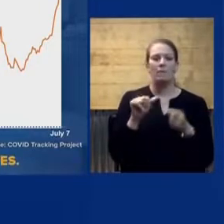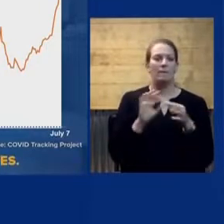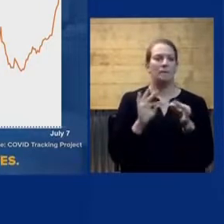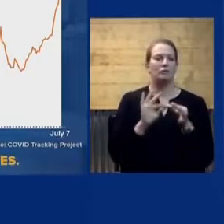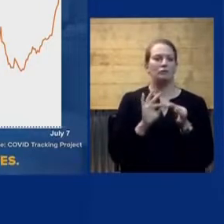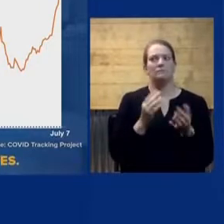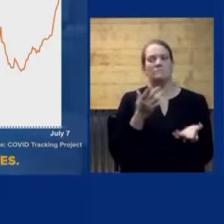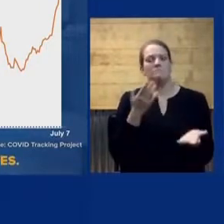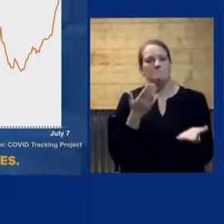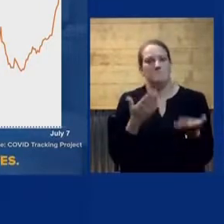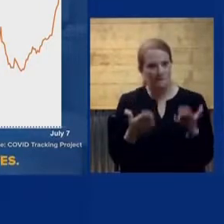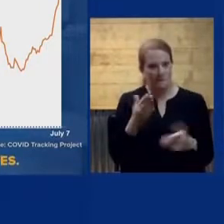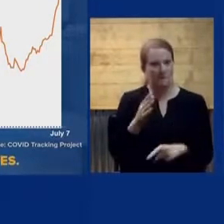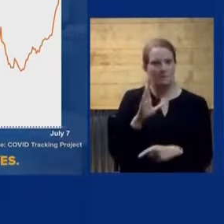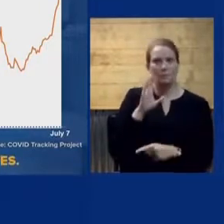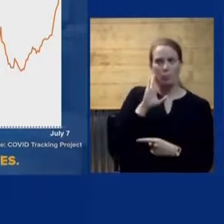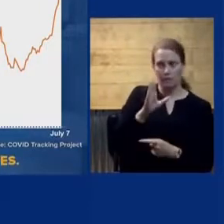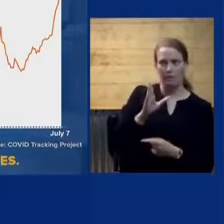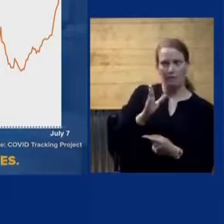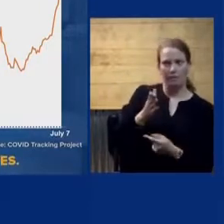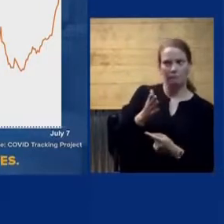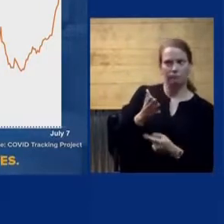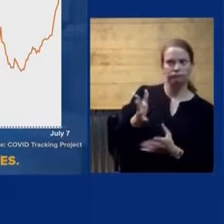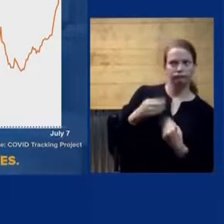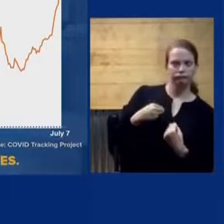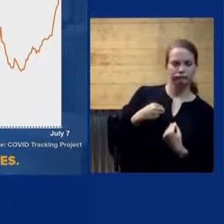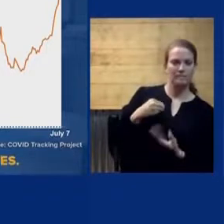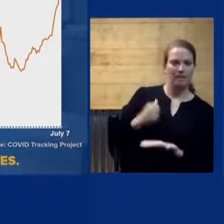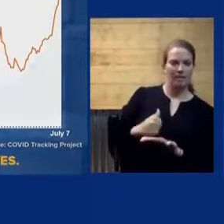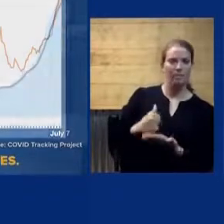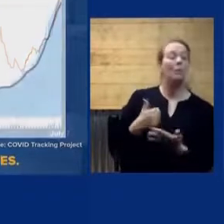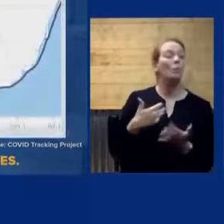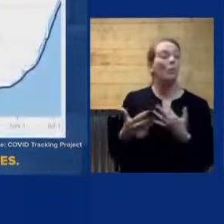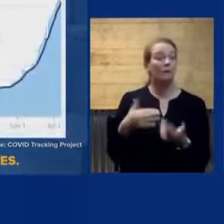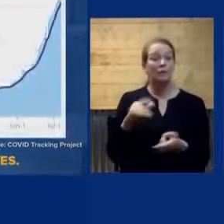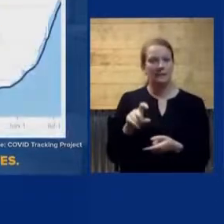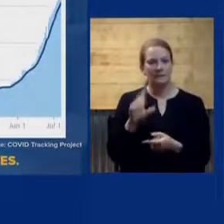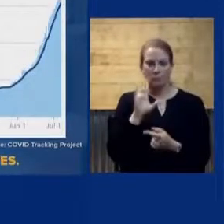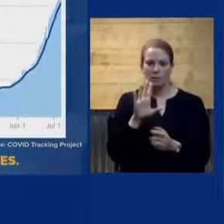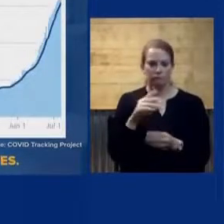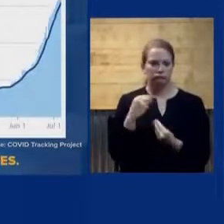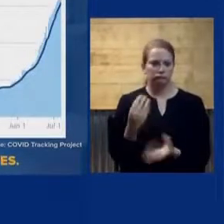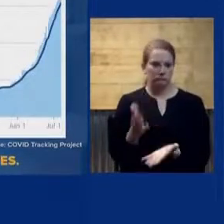might need some assistance from us. Whatever they need, we will provide.